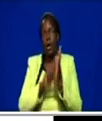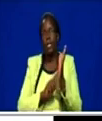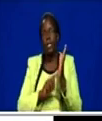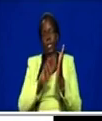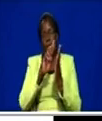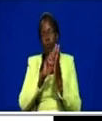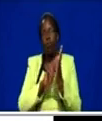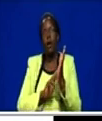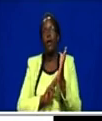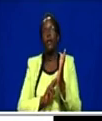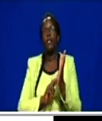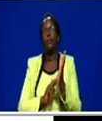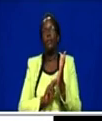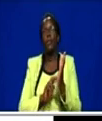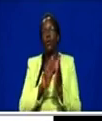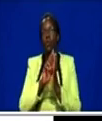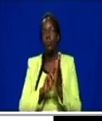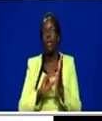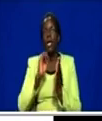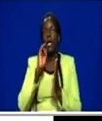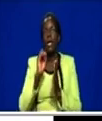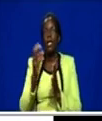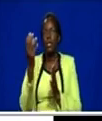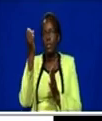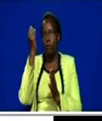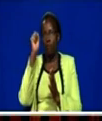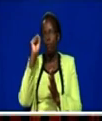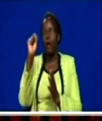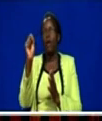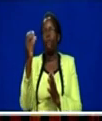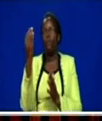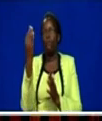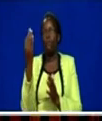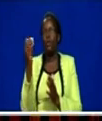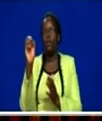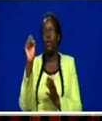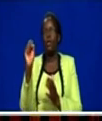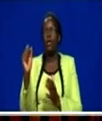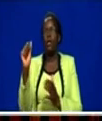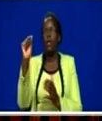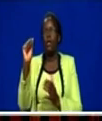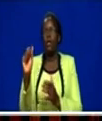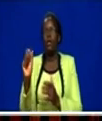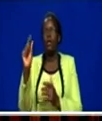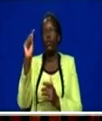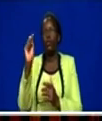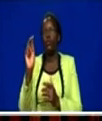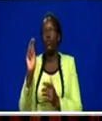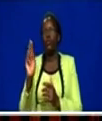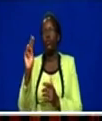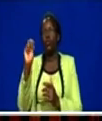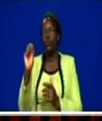the requirement is 5 of these features. So we need to bring out the features